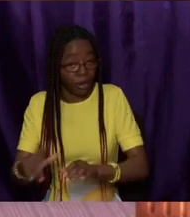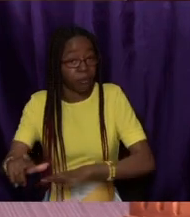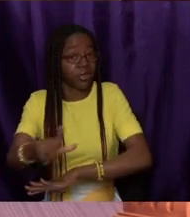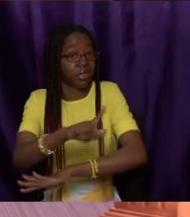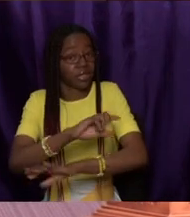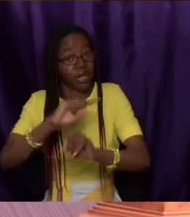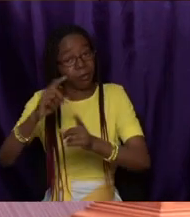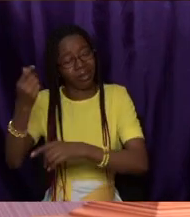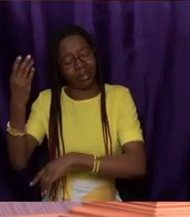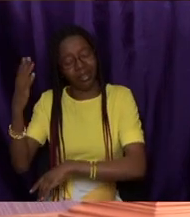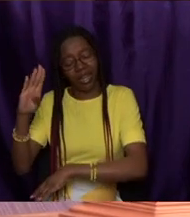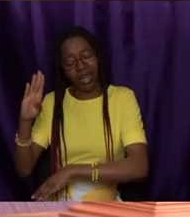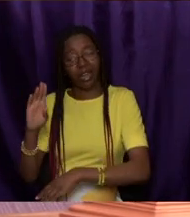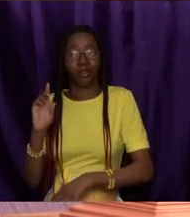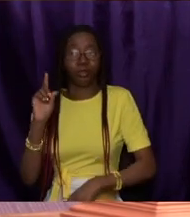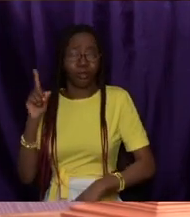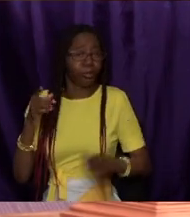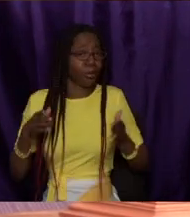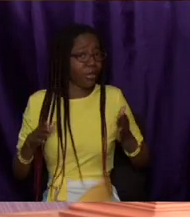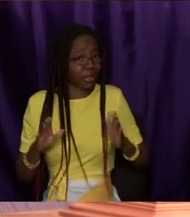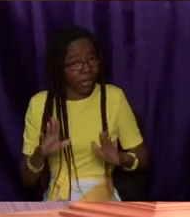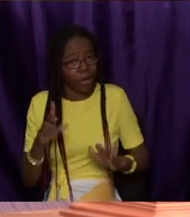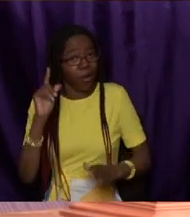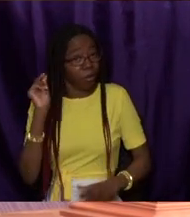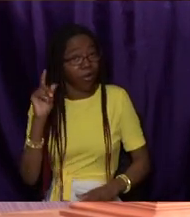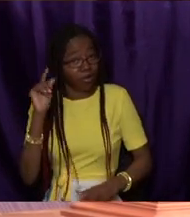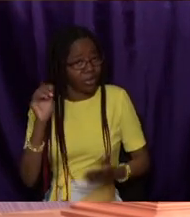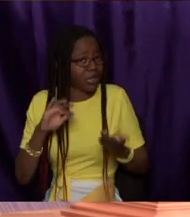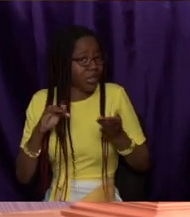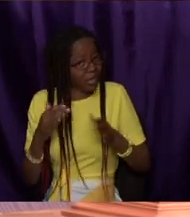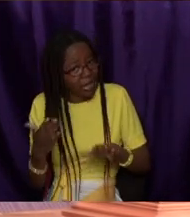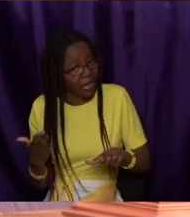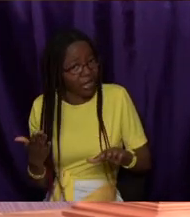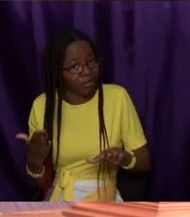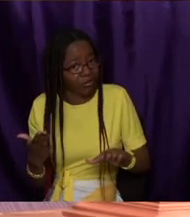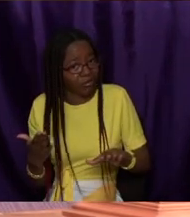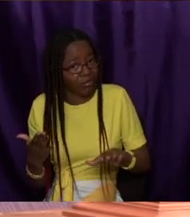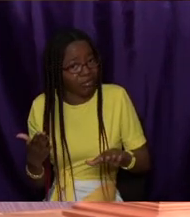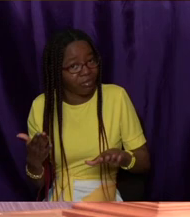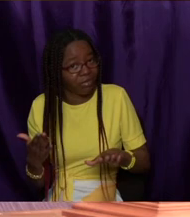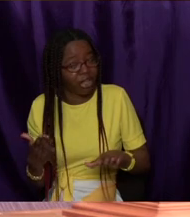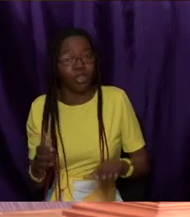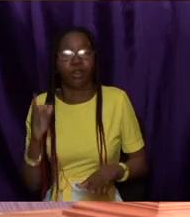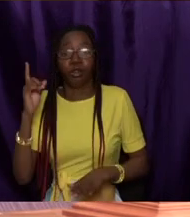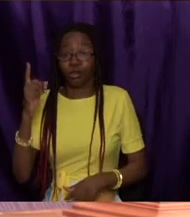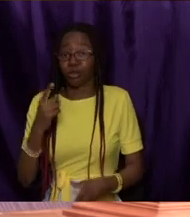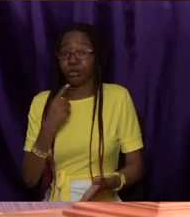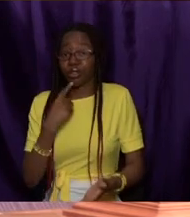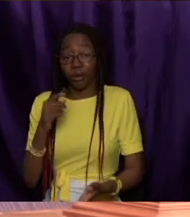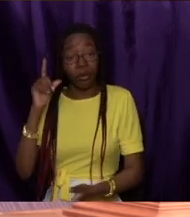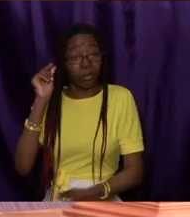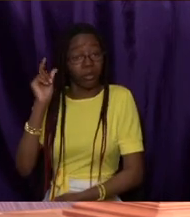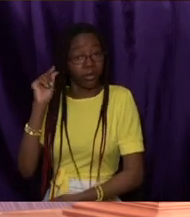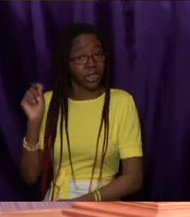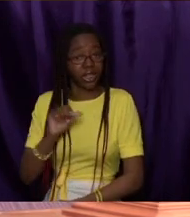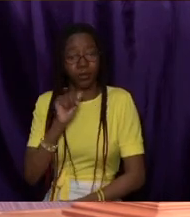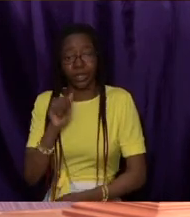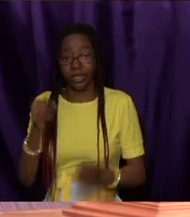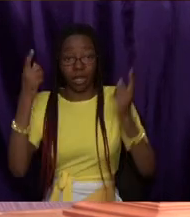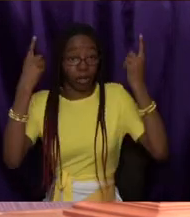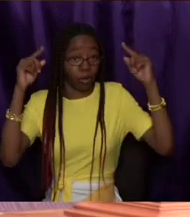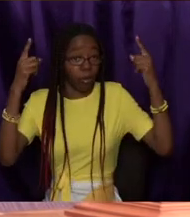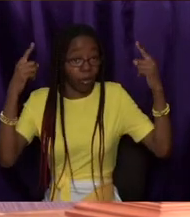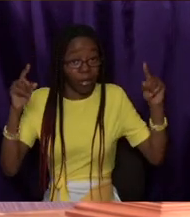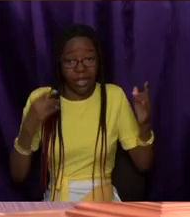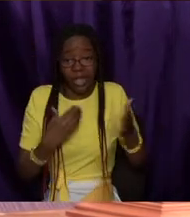but God, you gonna allow Moses to die. As a matter of fact, you told Moses he wasn't gonna make it